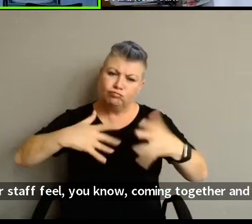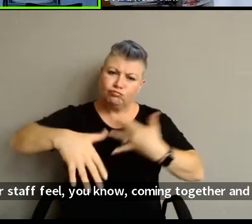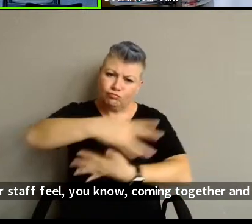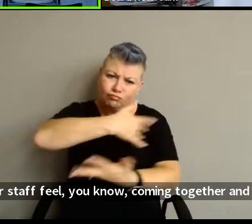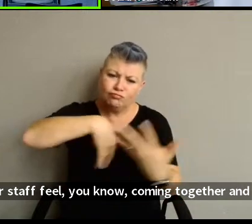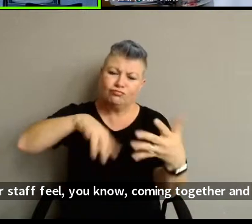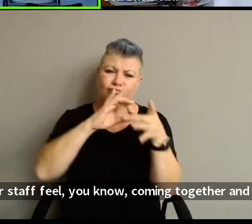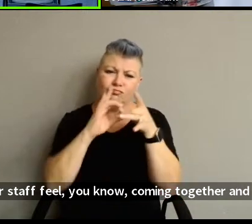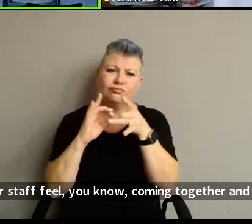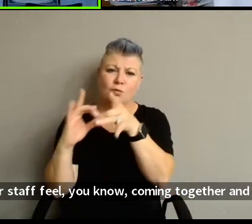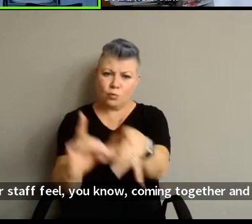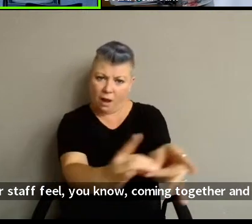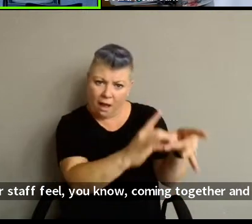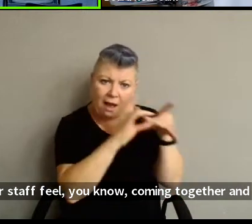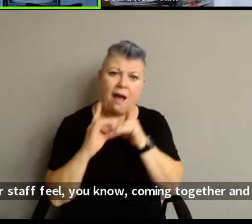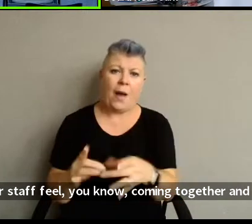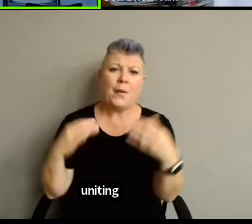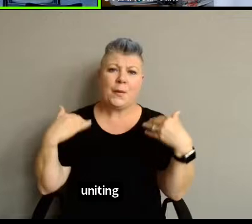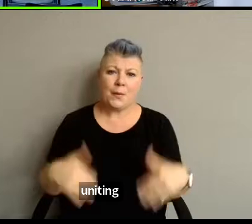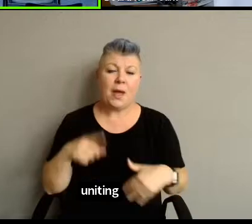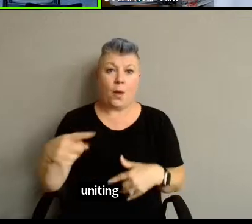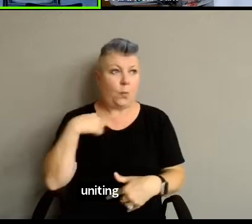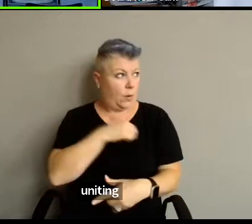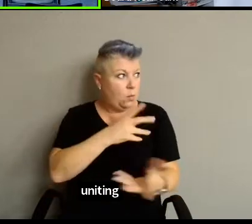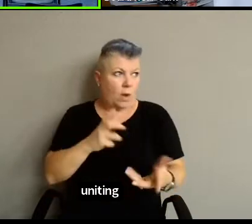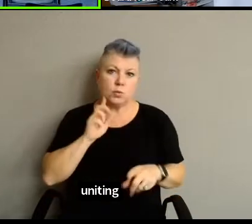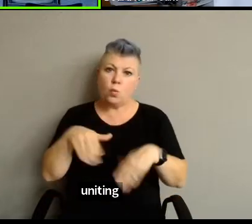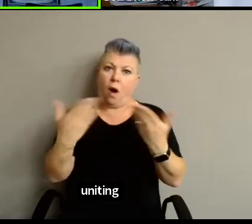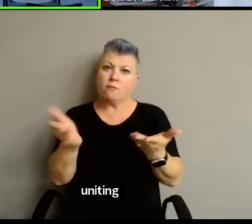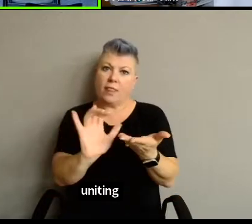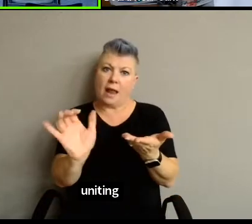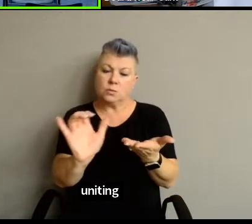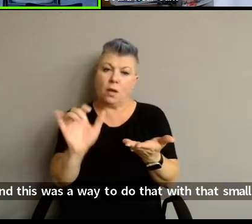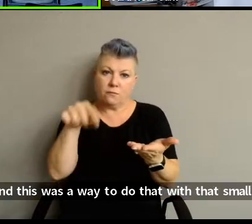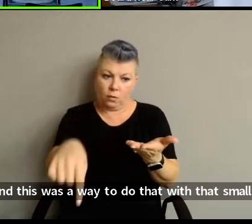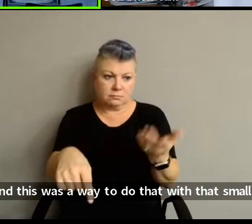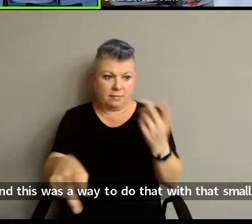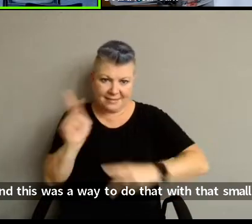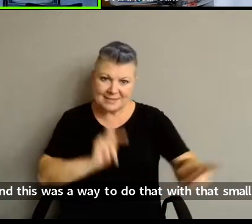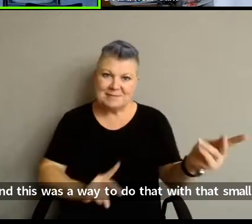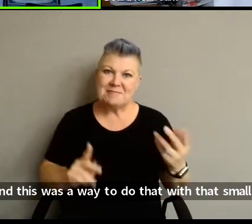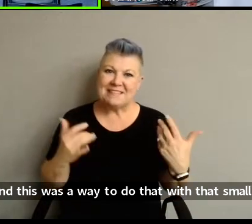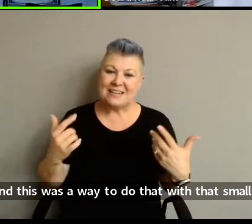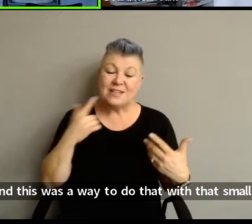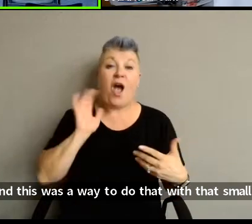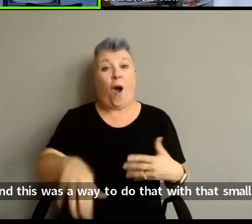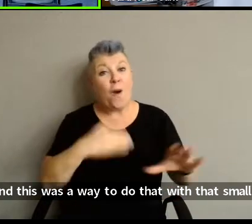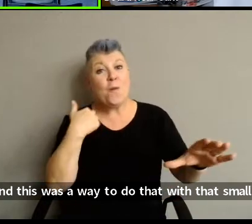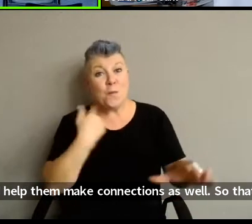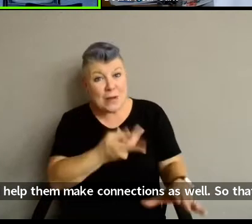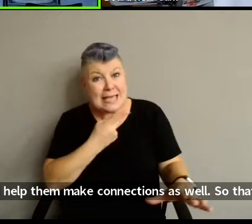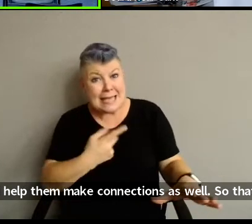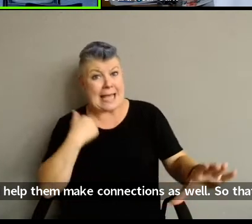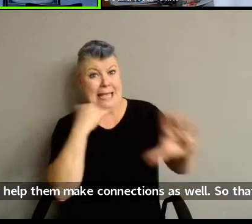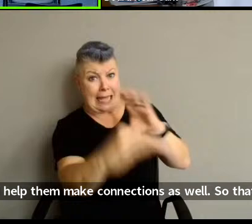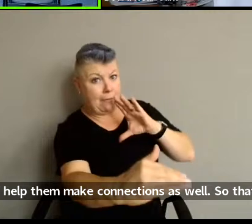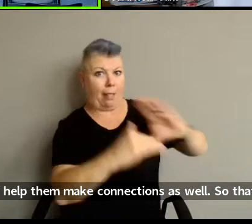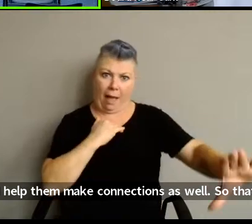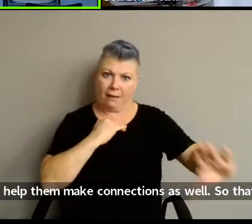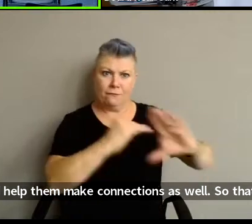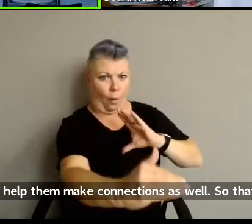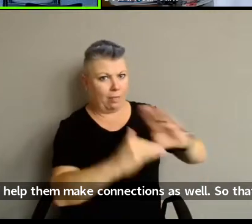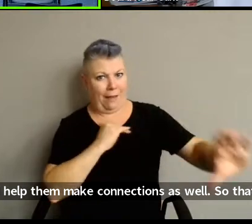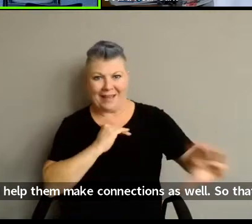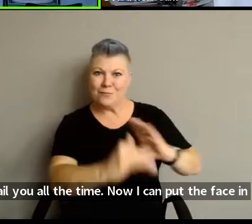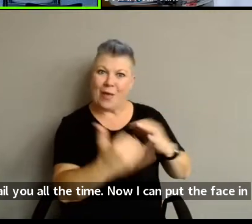subgroup and help them make connections as well. So that, oh, I email you all the time. Now I can put the face and the name together and those sorts